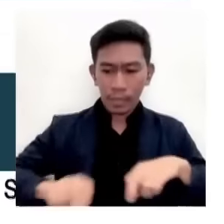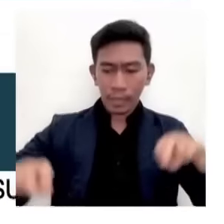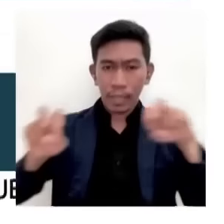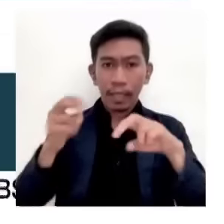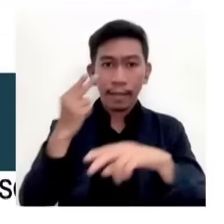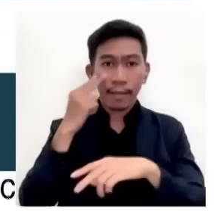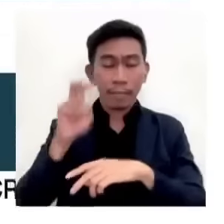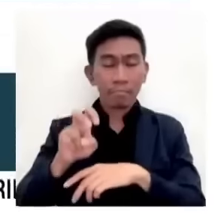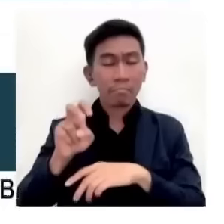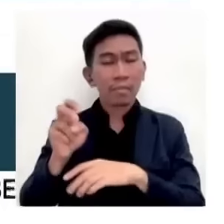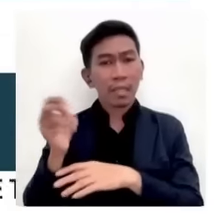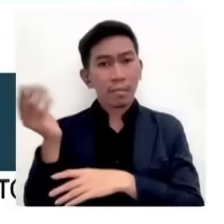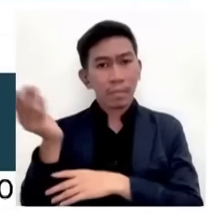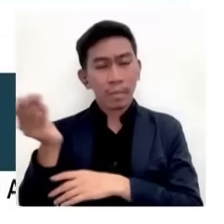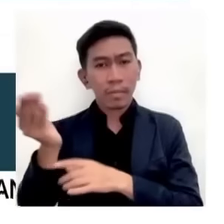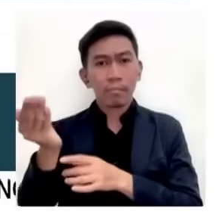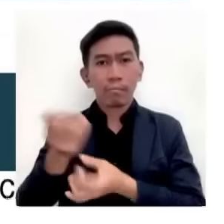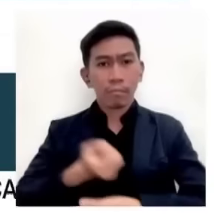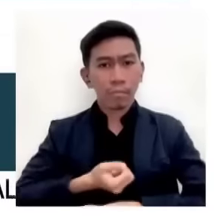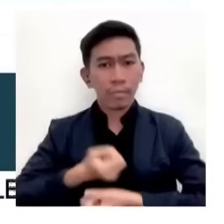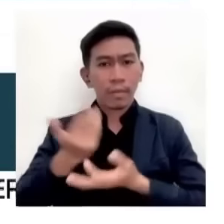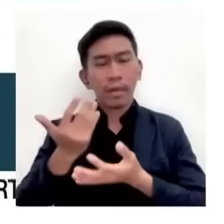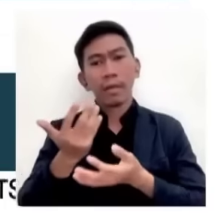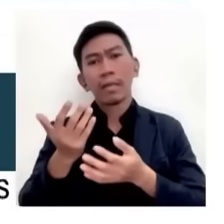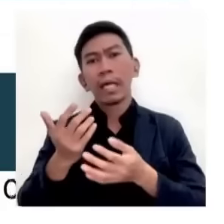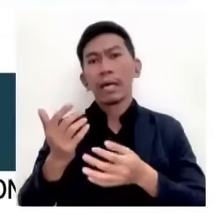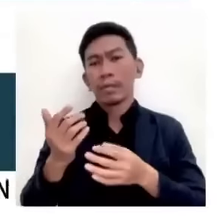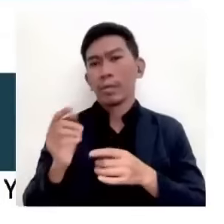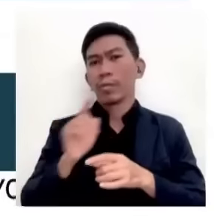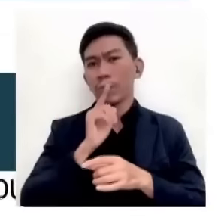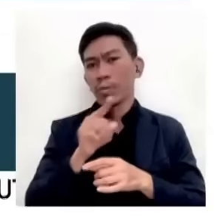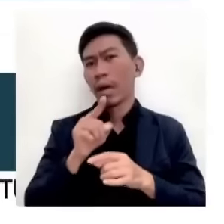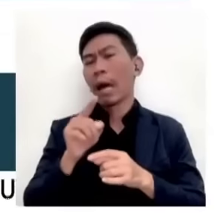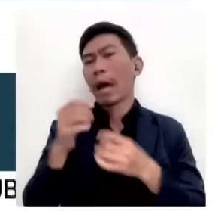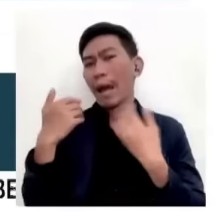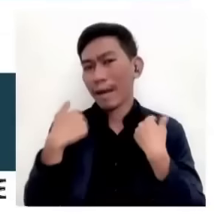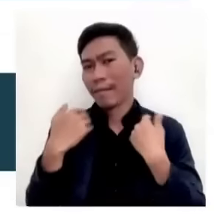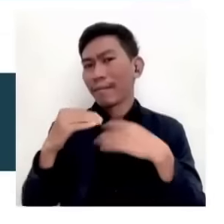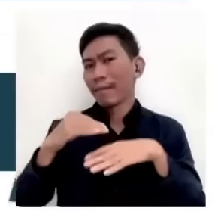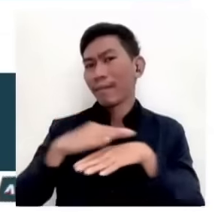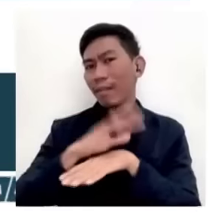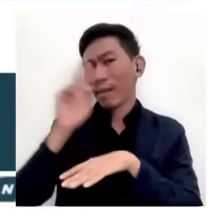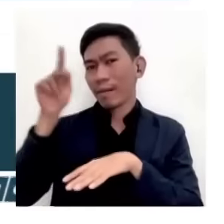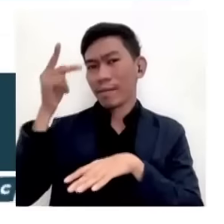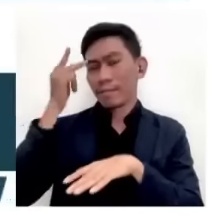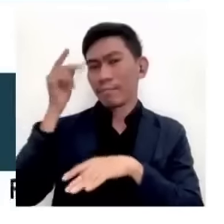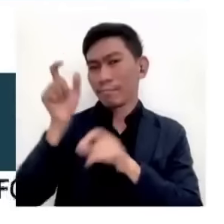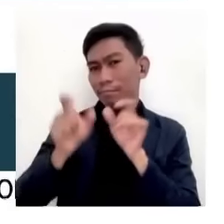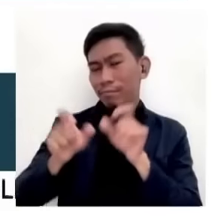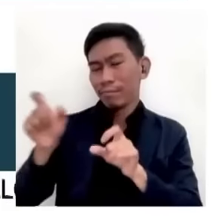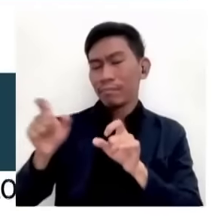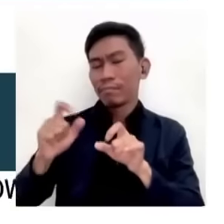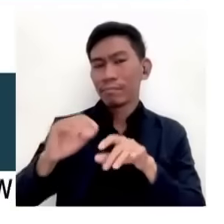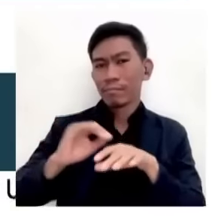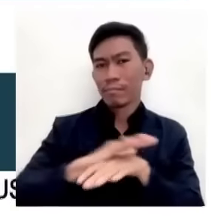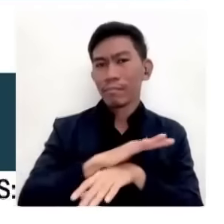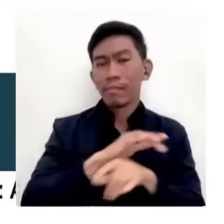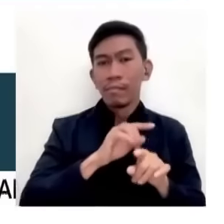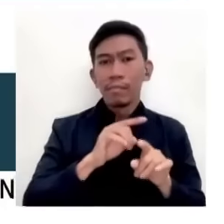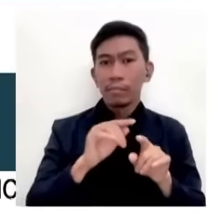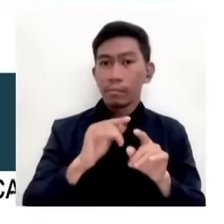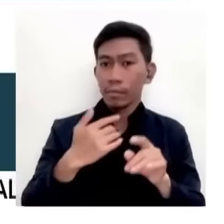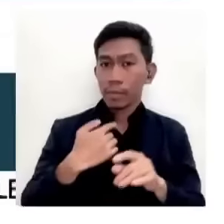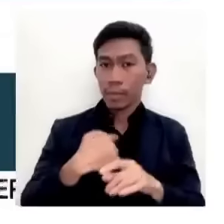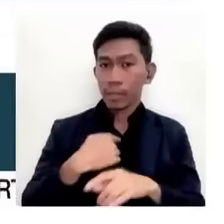the members of the House, other politicians were really clearly involved in this activity. And my question